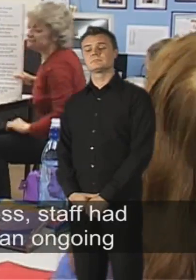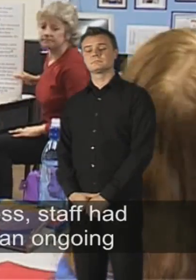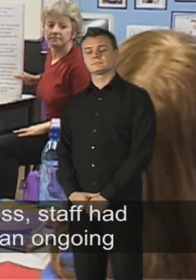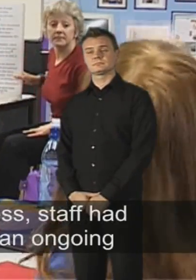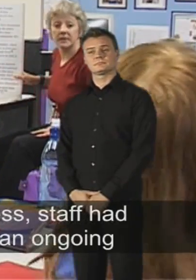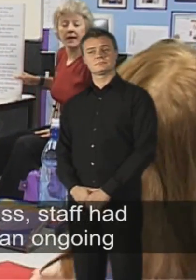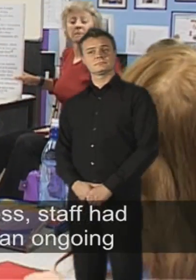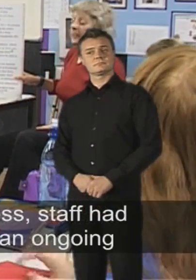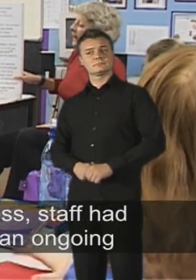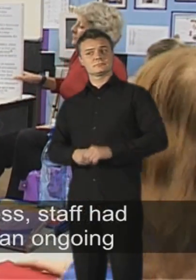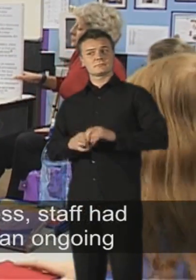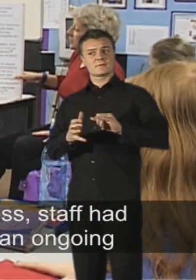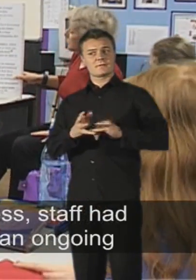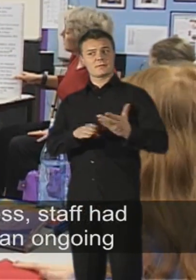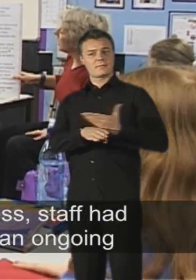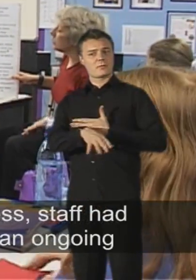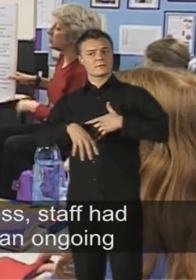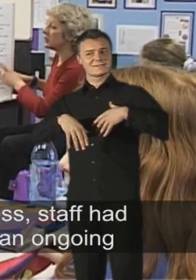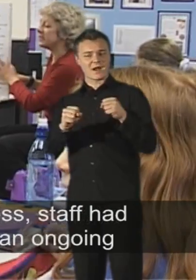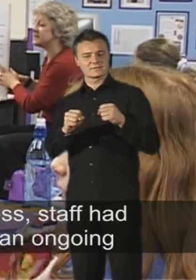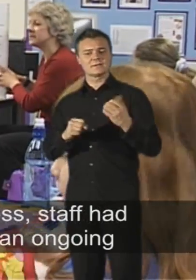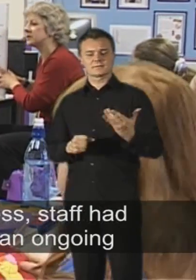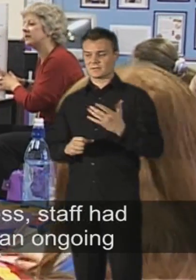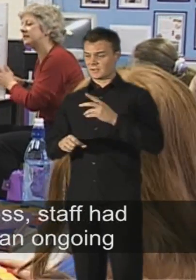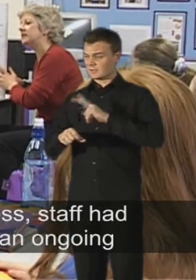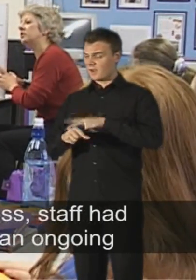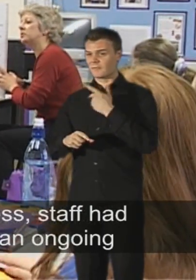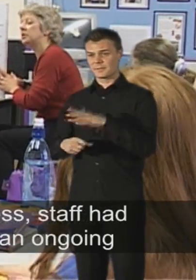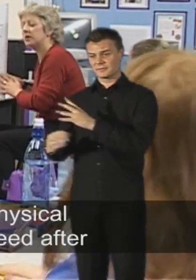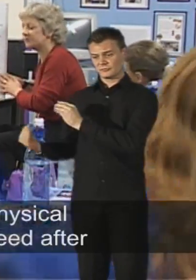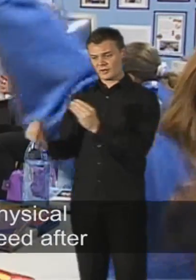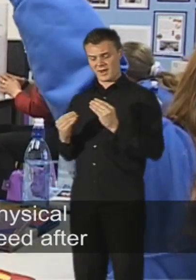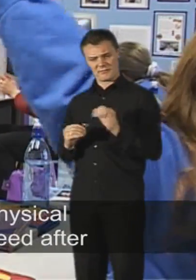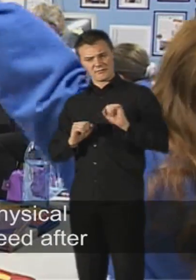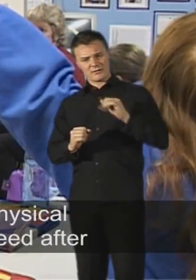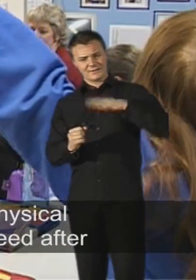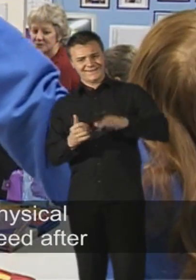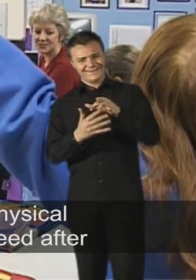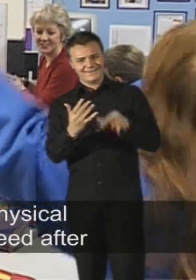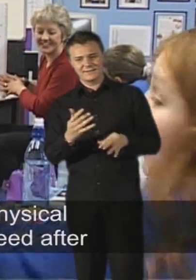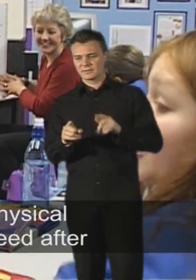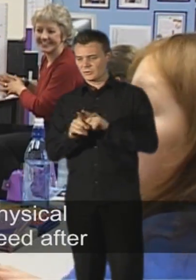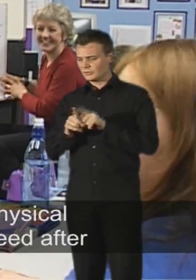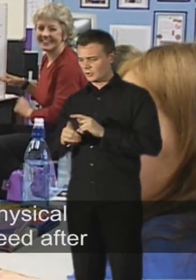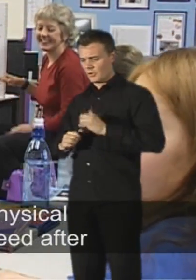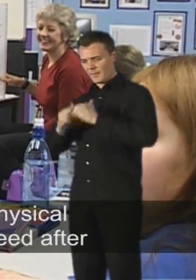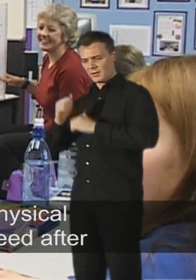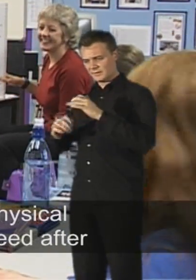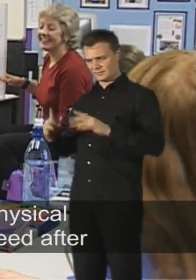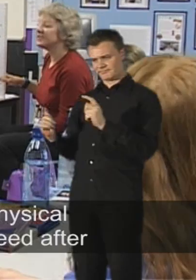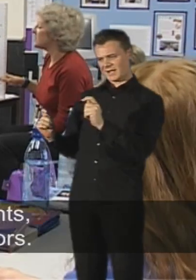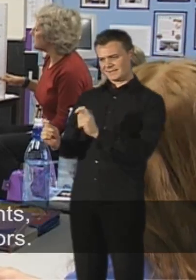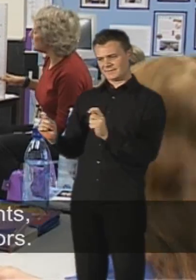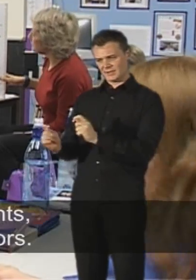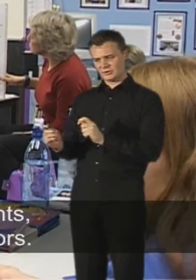Before Stephanie started at Bowness, staff had training on Stephanie's needs, and an ongoing programme of adaptations to the physical environment of the school was